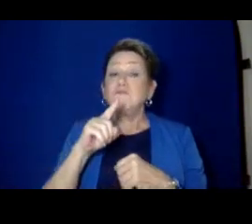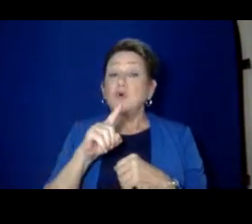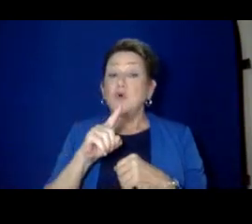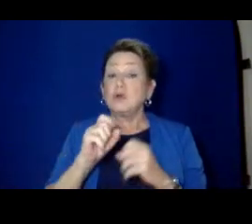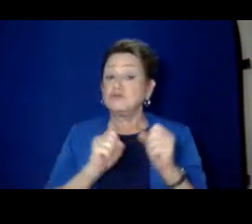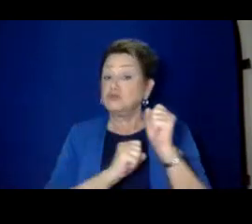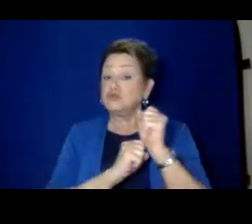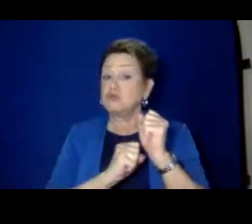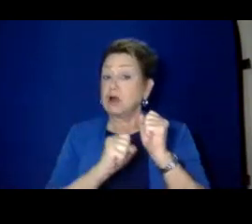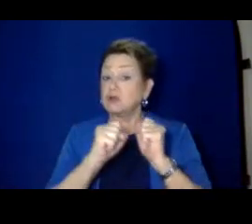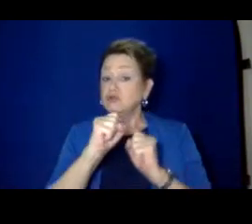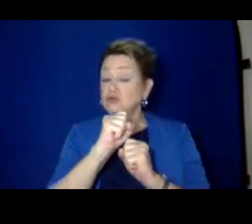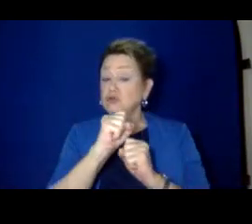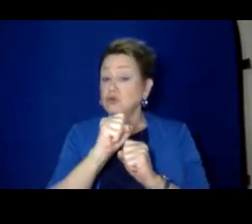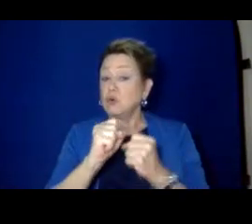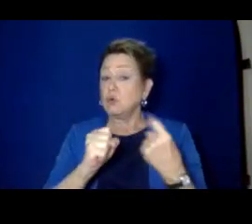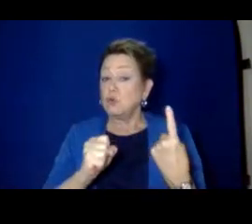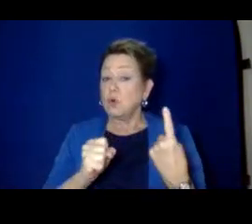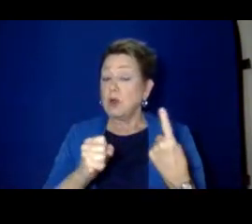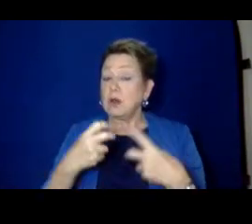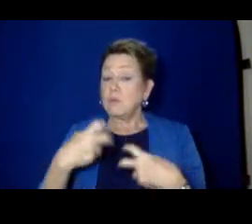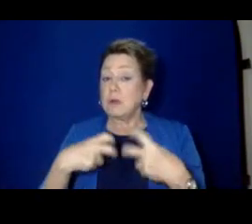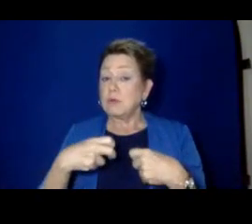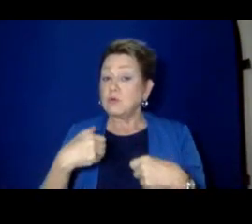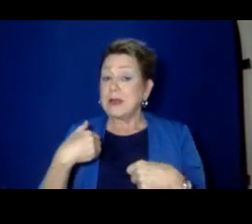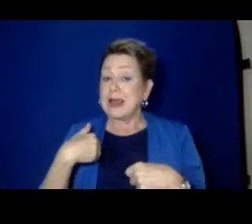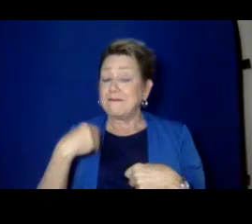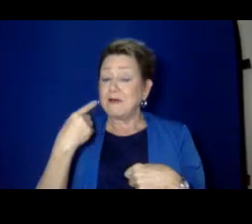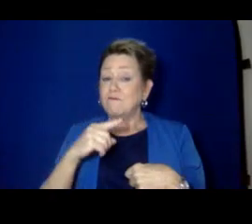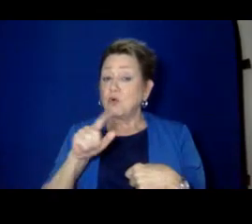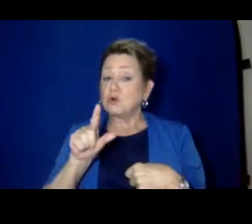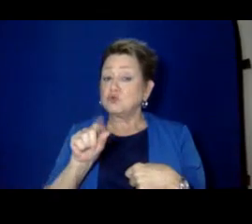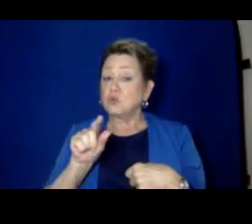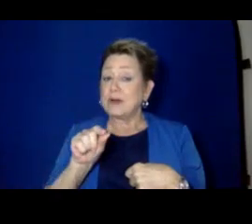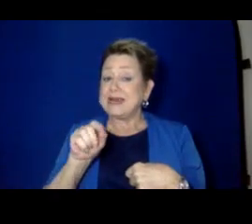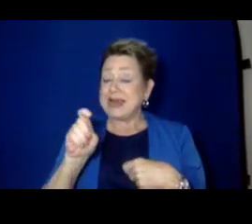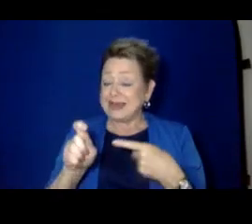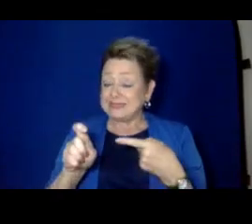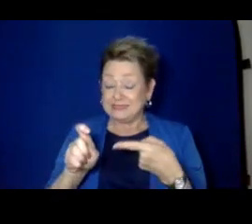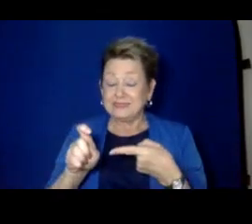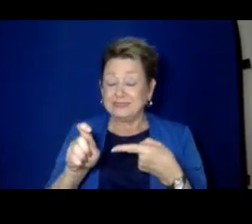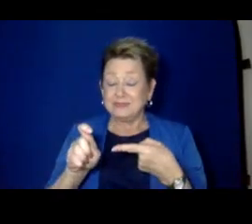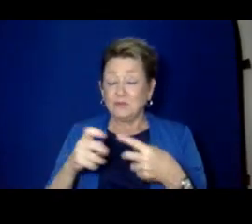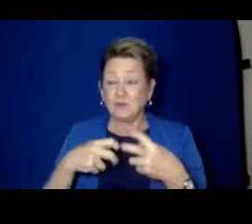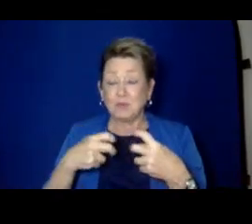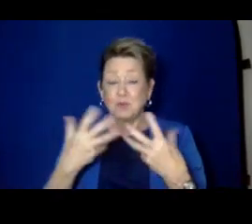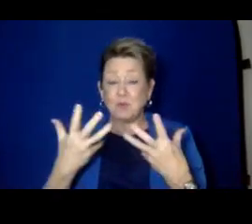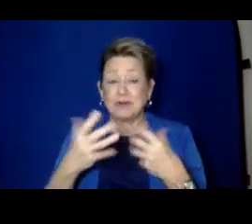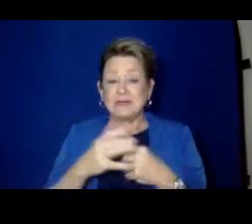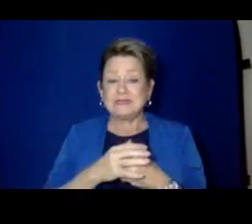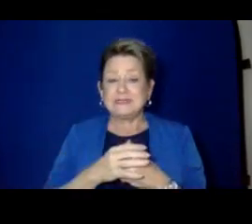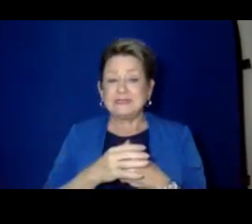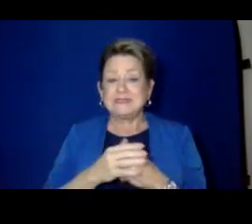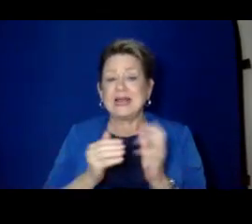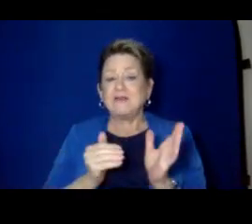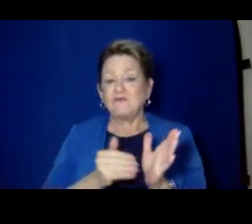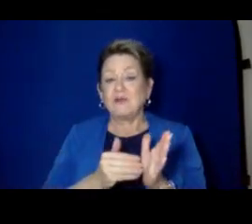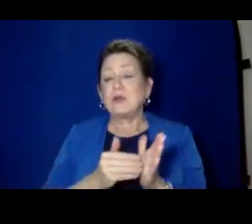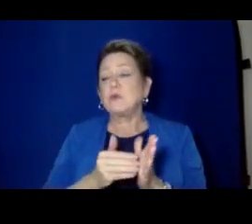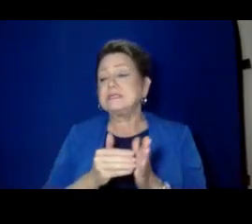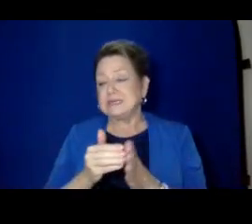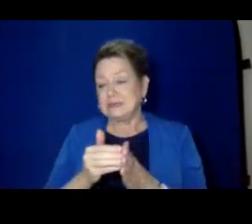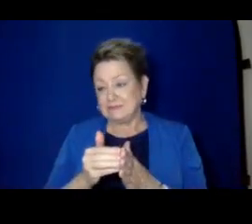infrastructure, one of the problems we have for the 28X is with the way that we operate the frequency. It'll end up